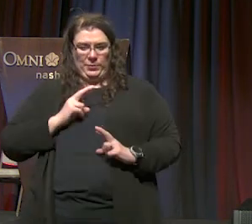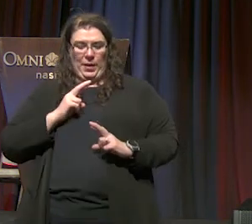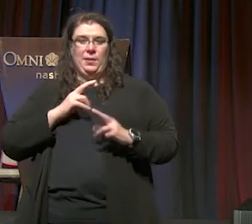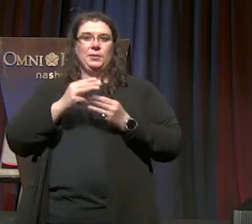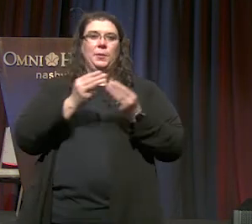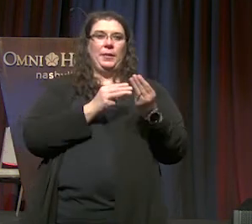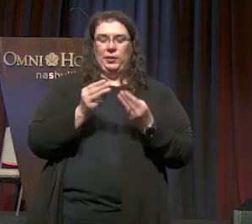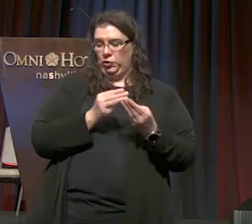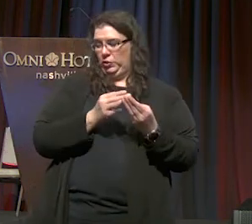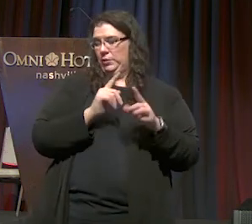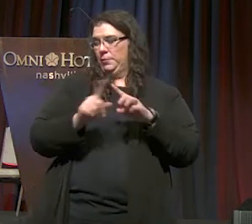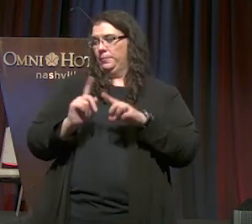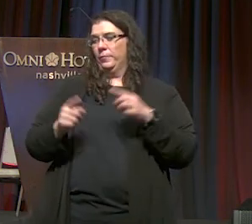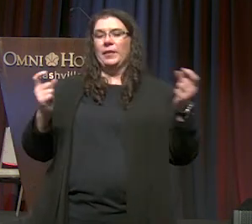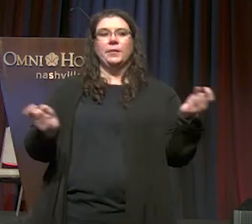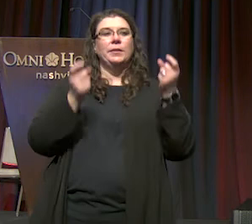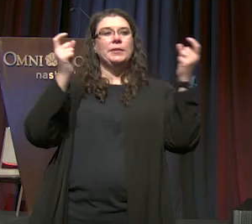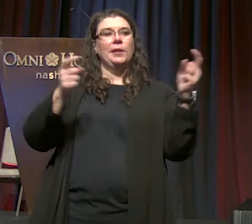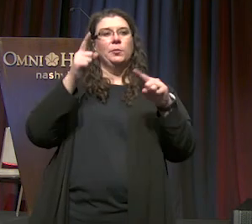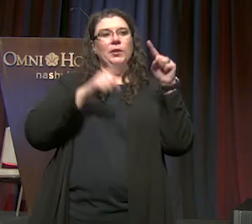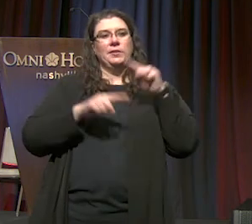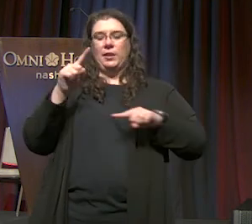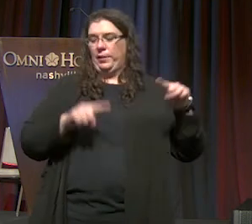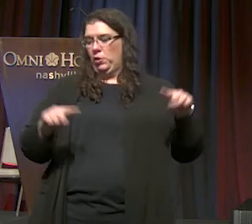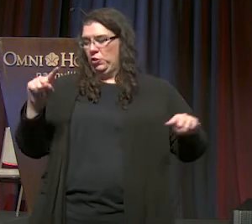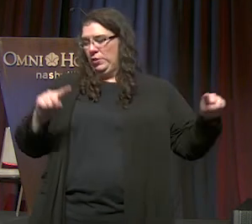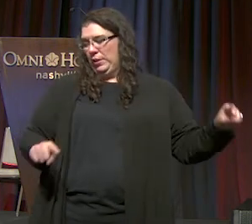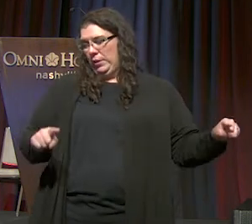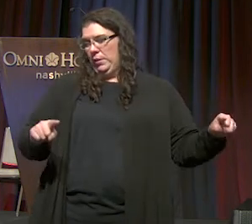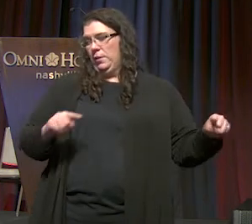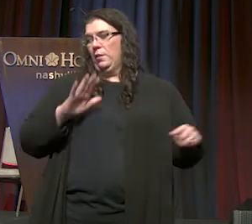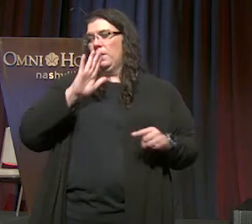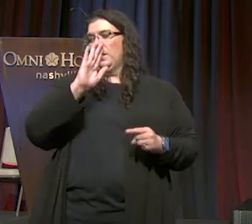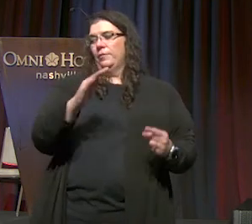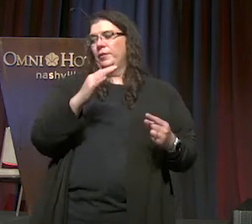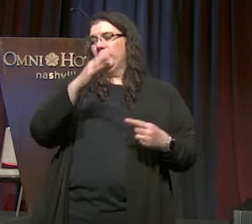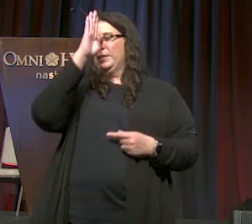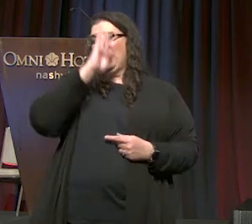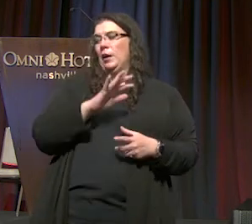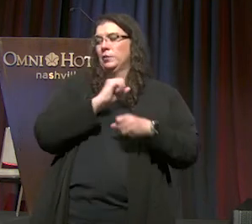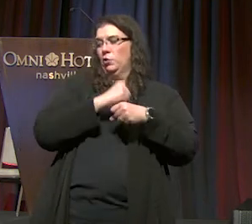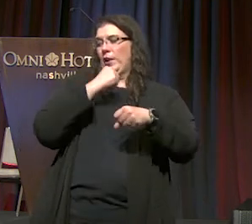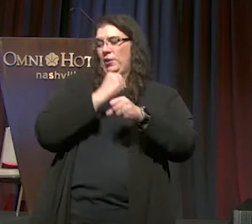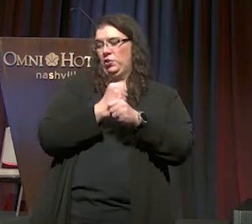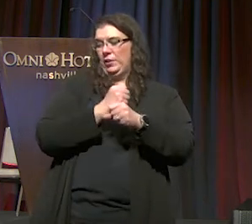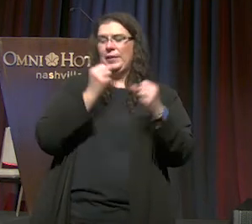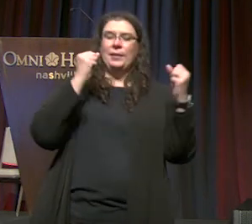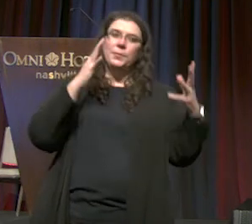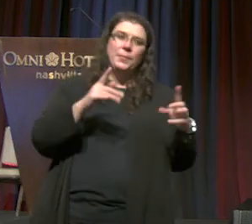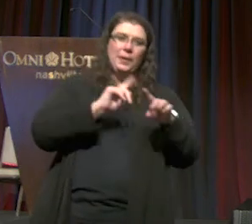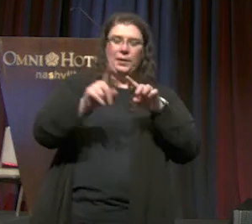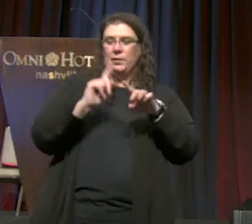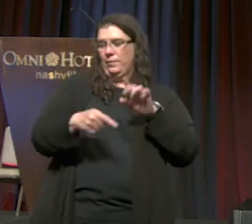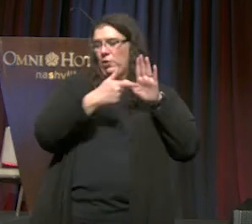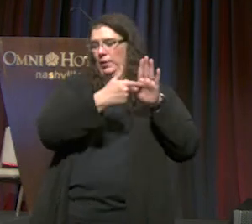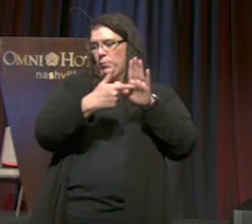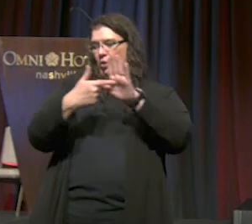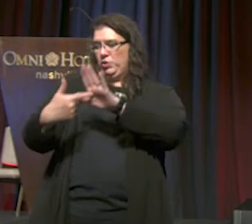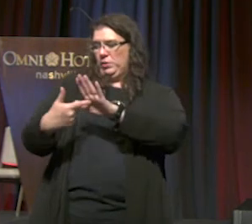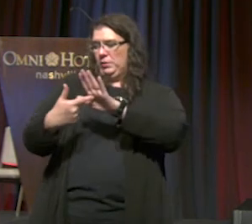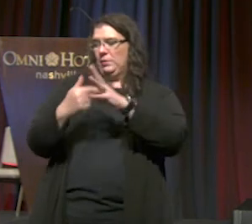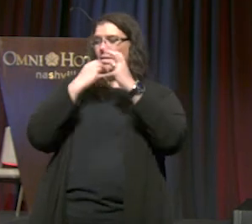settings, celebrates the diversity of God's creation in its many beautiful expressions,